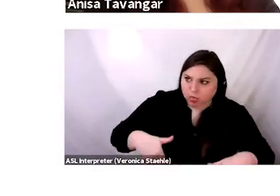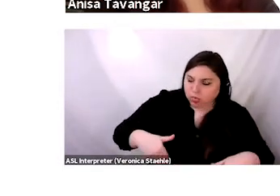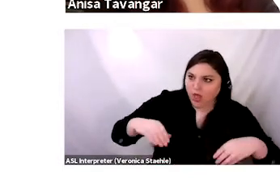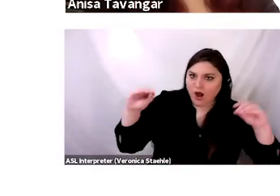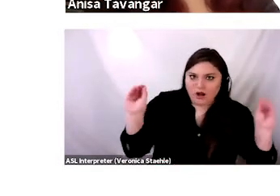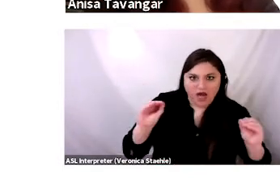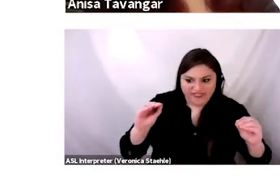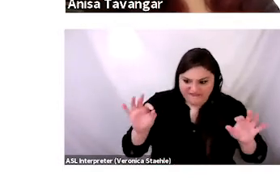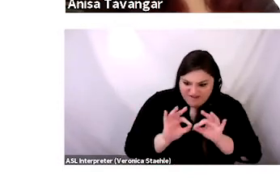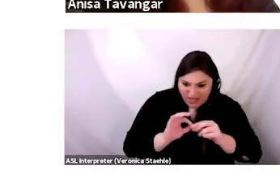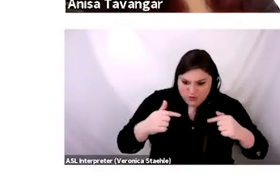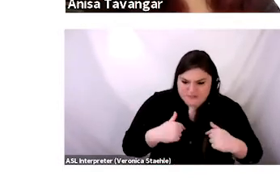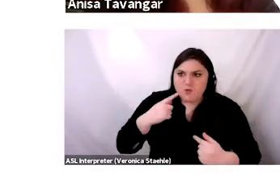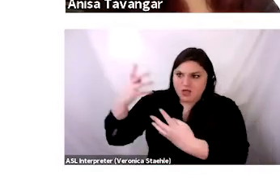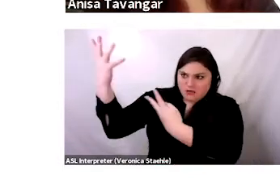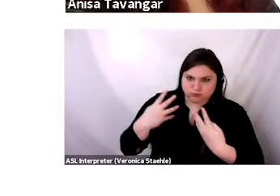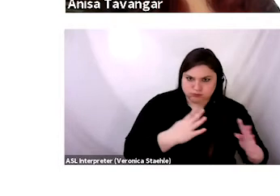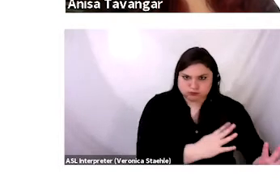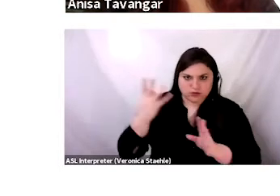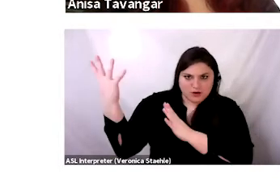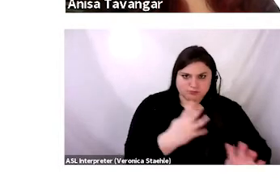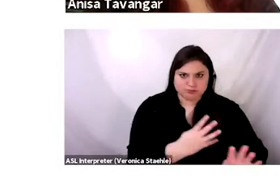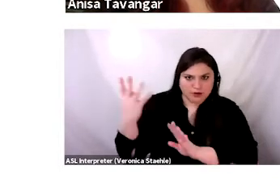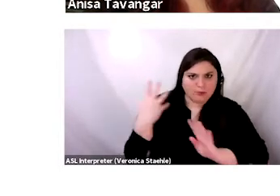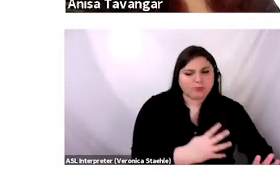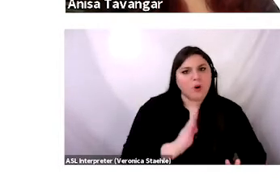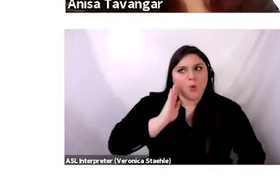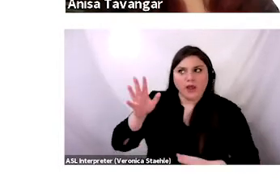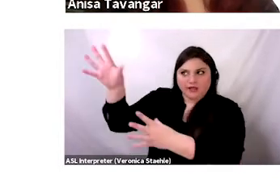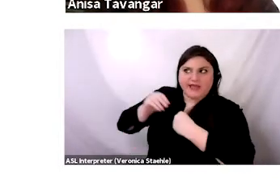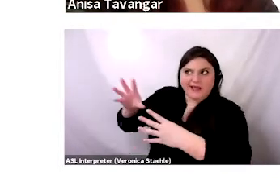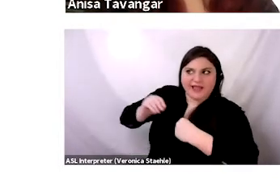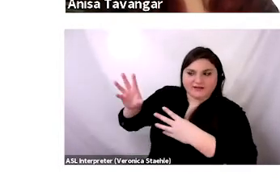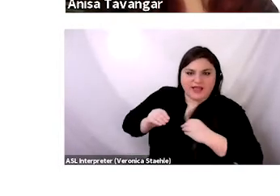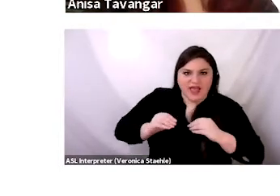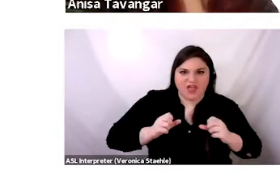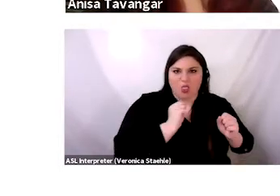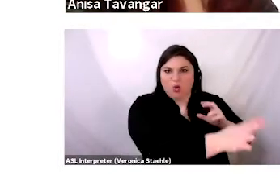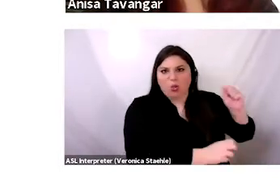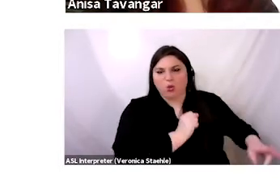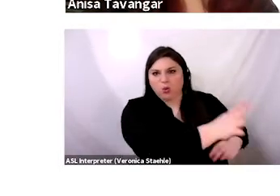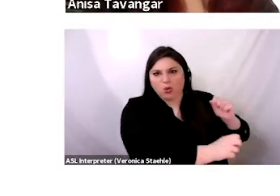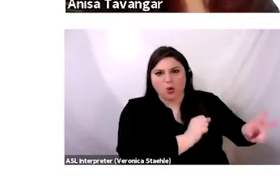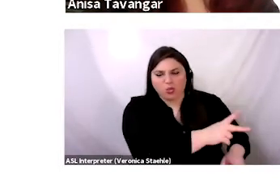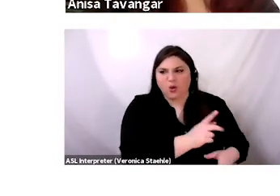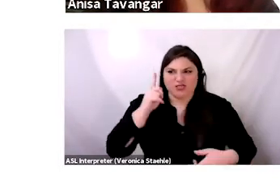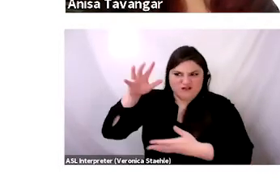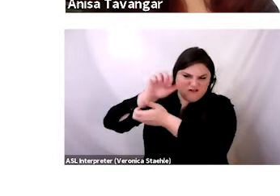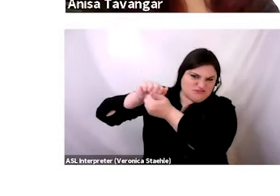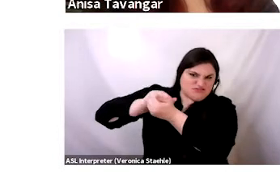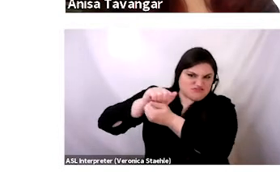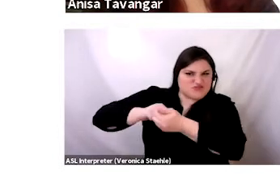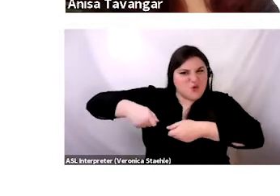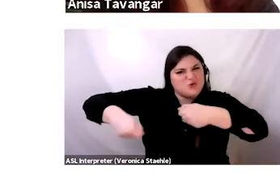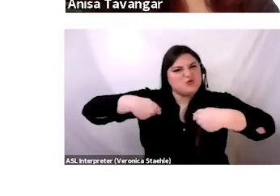lack will consume more, will submit more readily. We need to theorize the meaning of beauty in our lives so that we